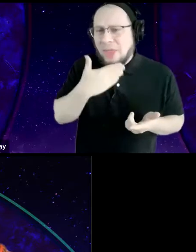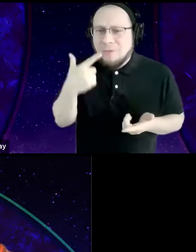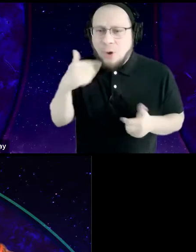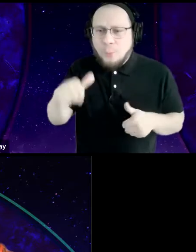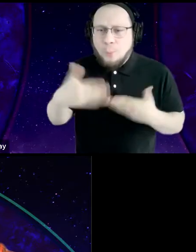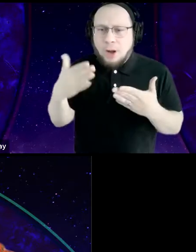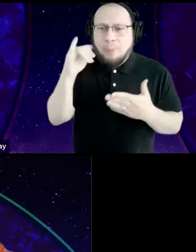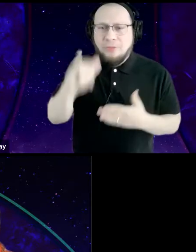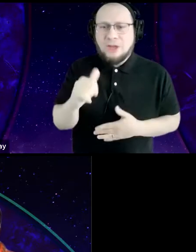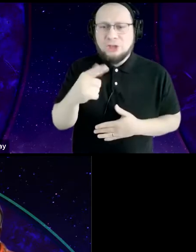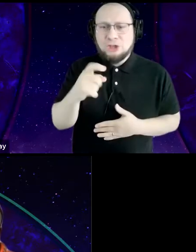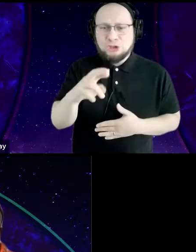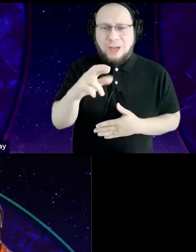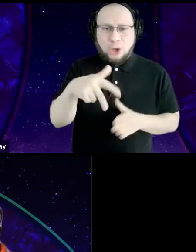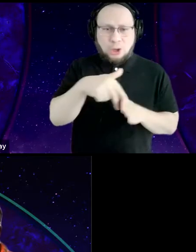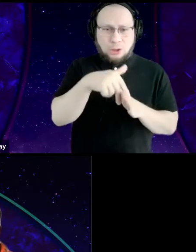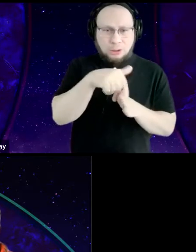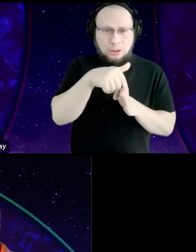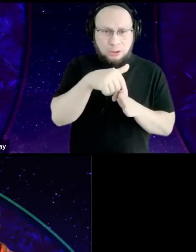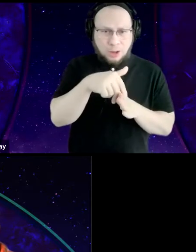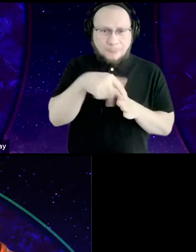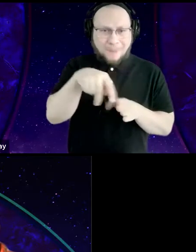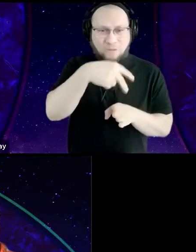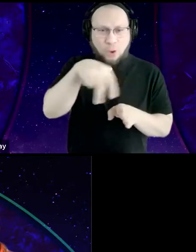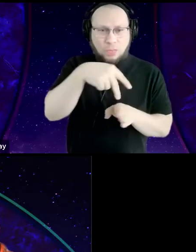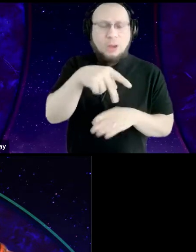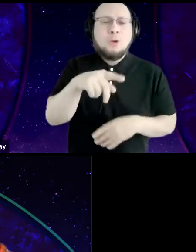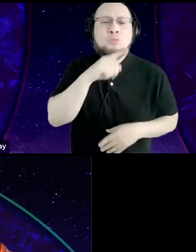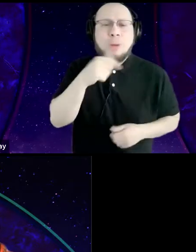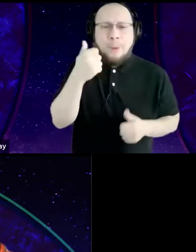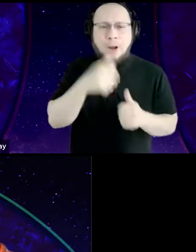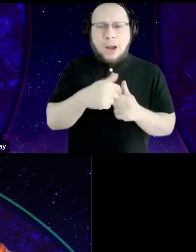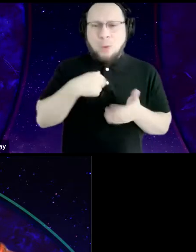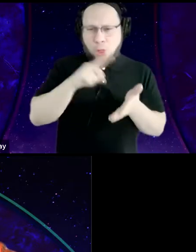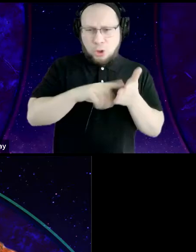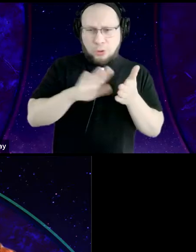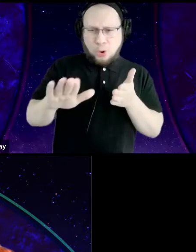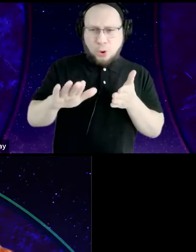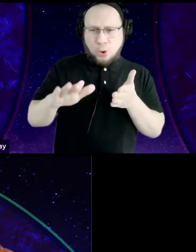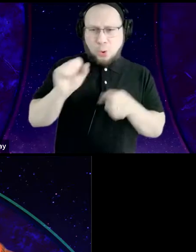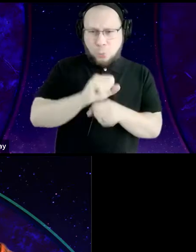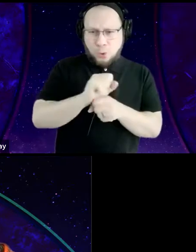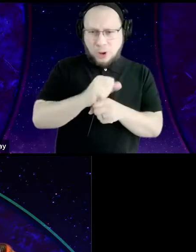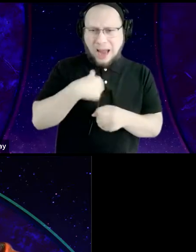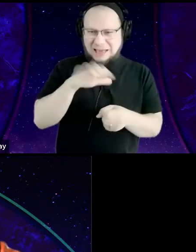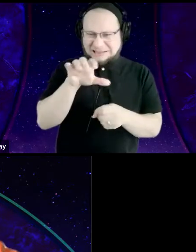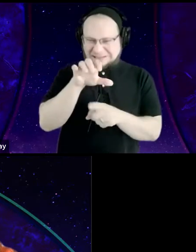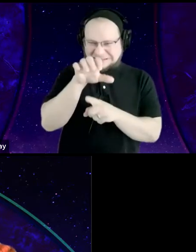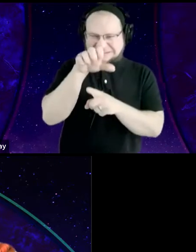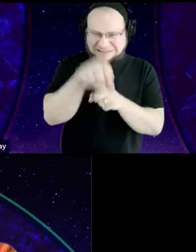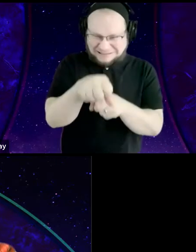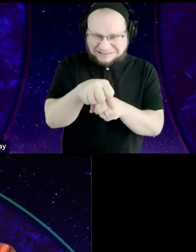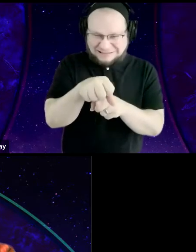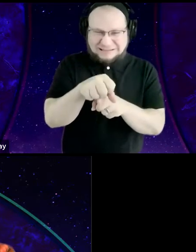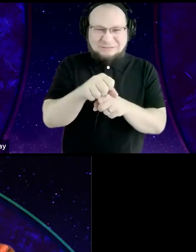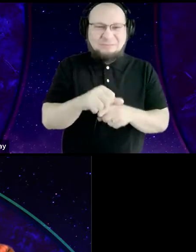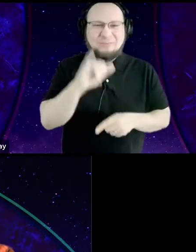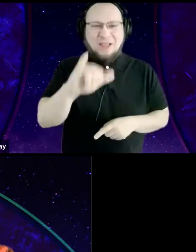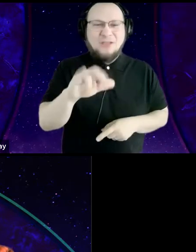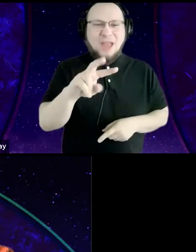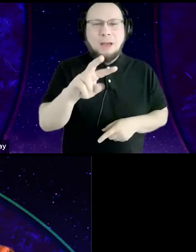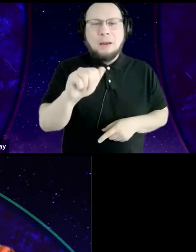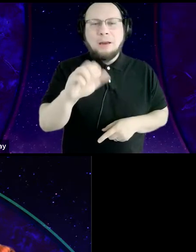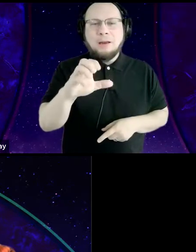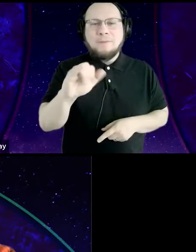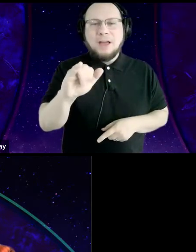gender vacillator because I actually, you know, when I was getting ready to, when I was looking through all of your wonderful work, I wrote down that and I was like, I wonder if